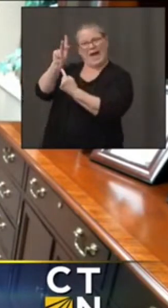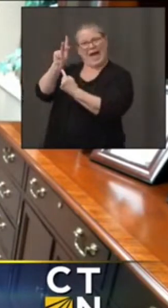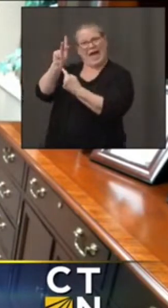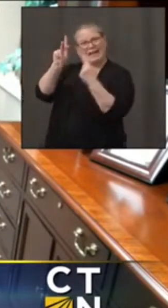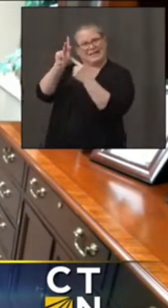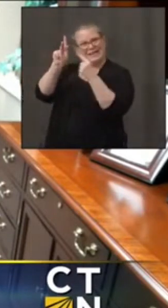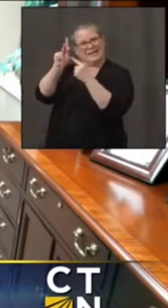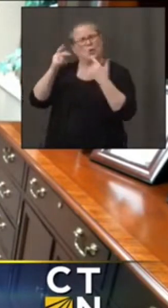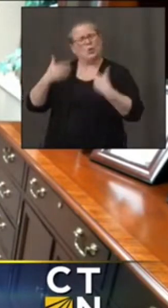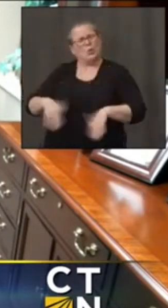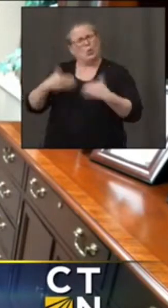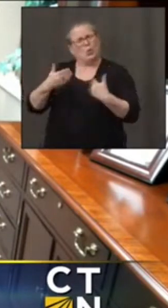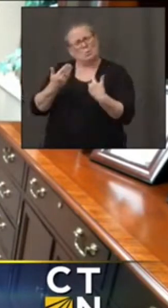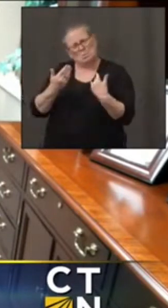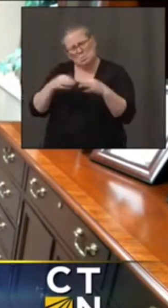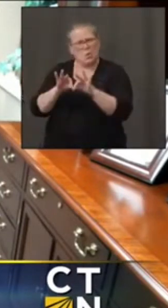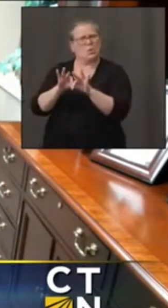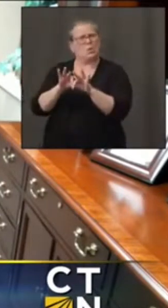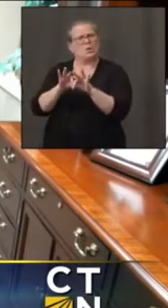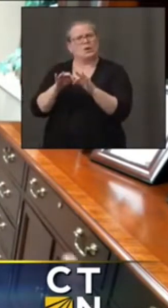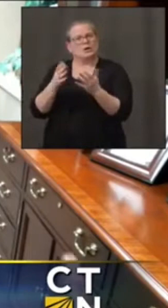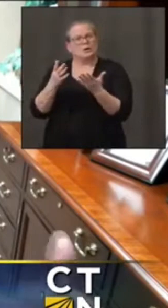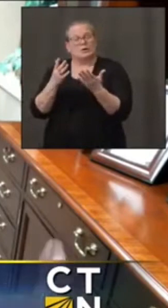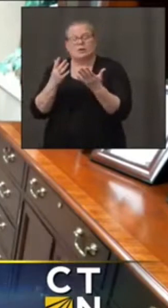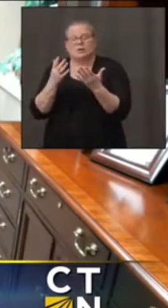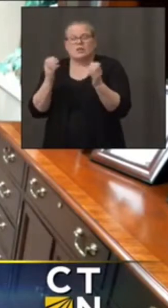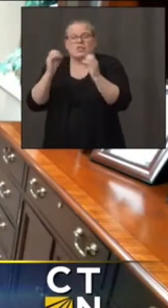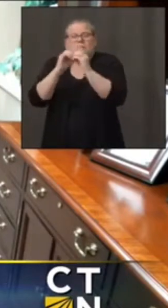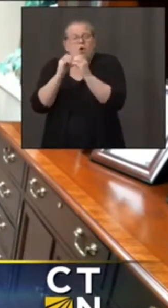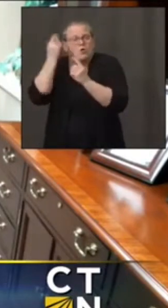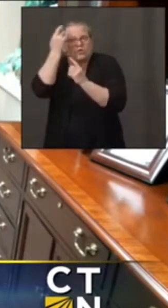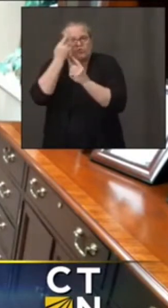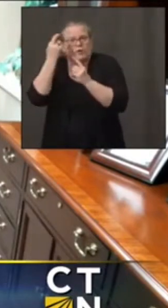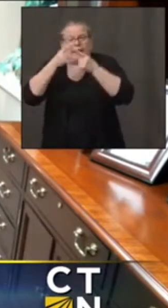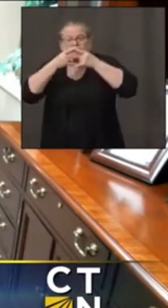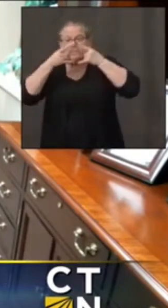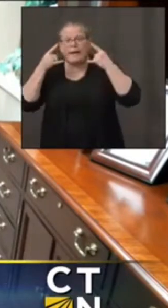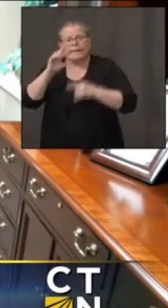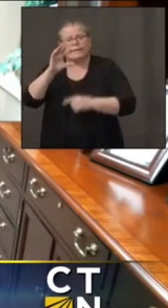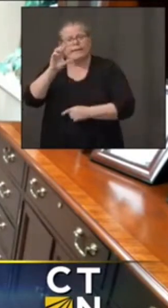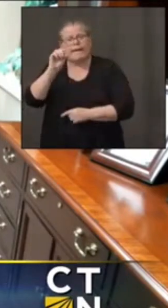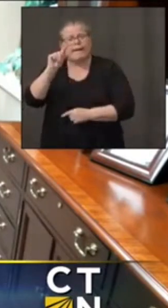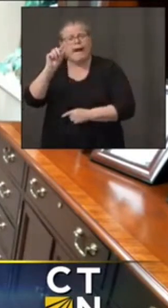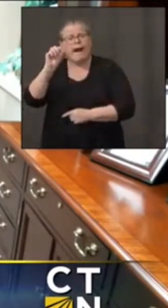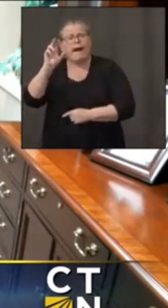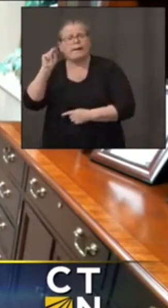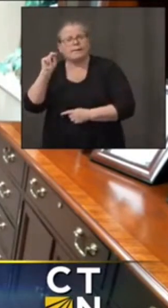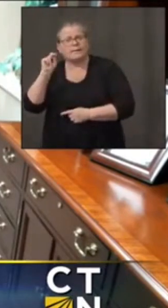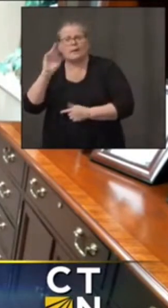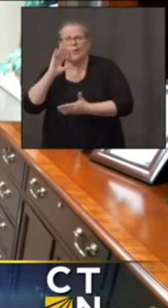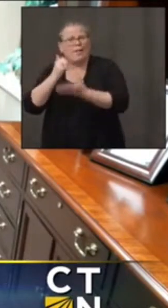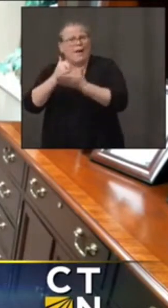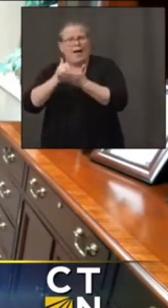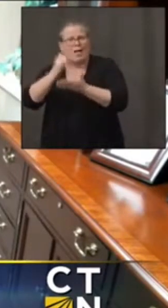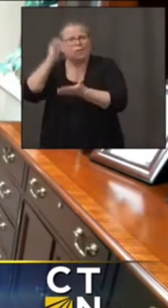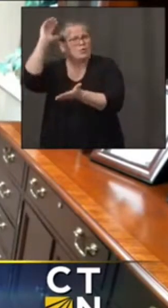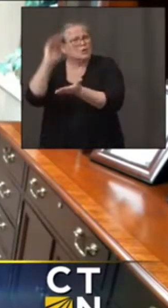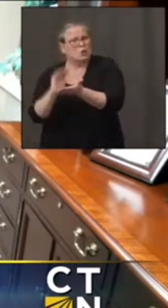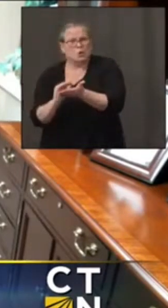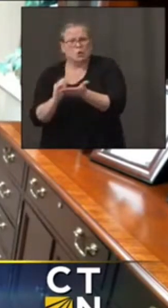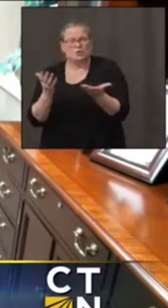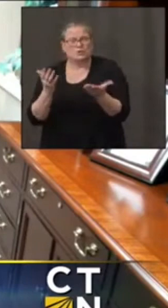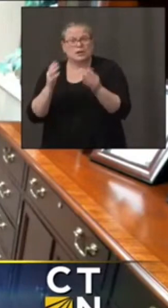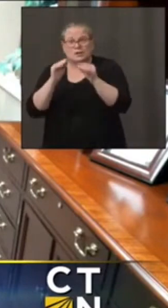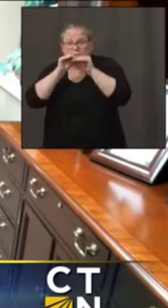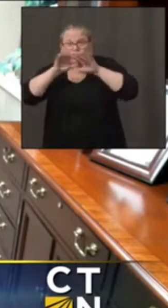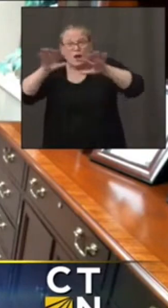at masks, the more we realize even cotton masks do, in fact, reduce both the spread from